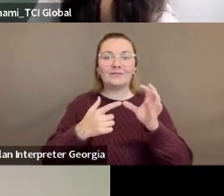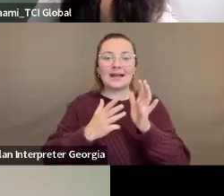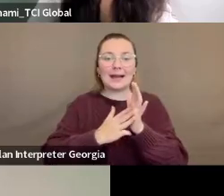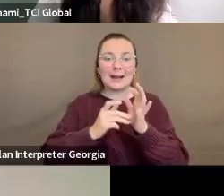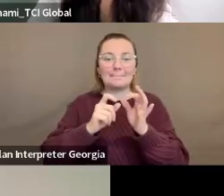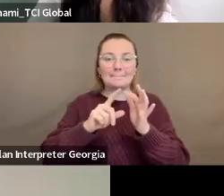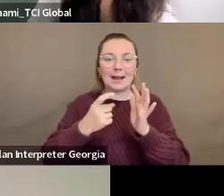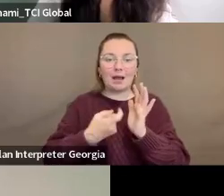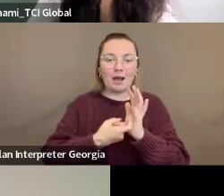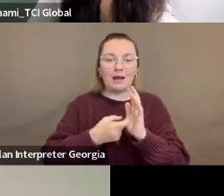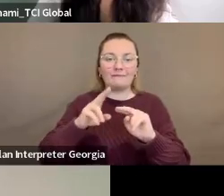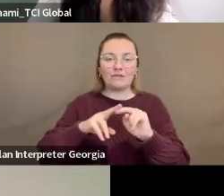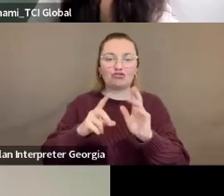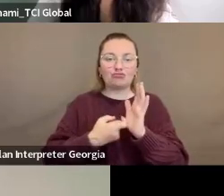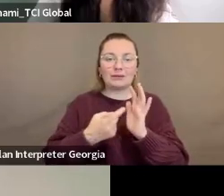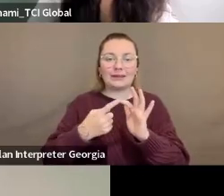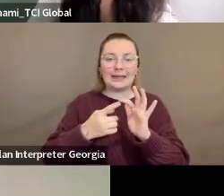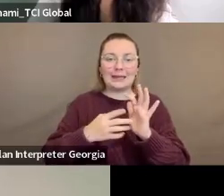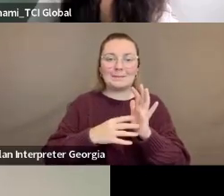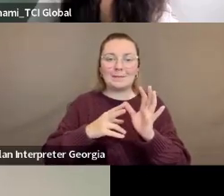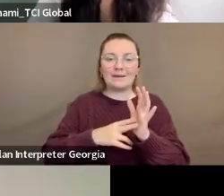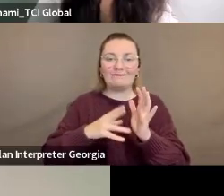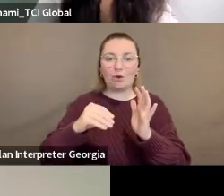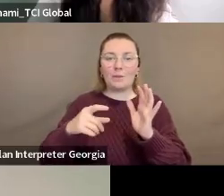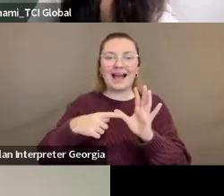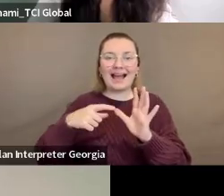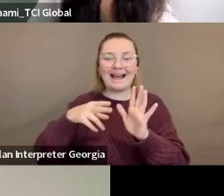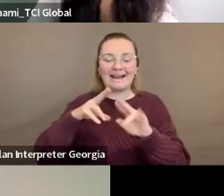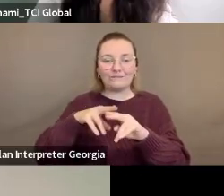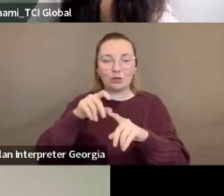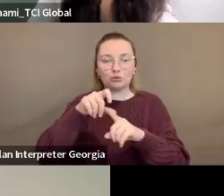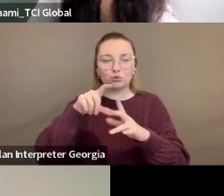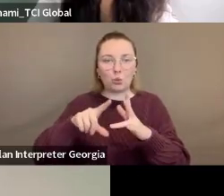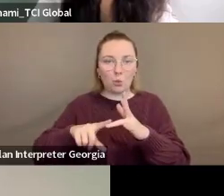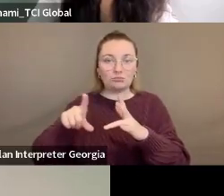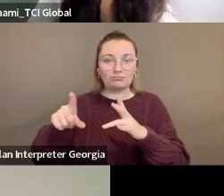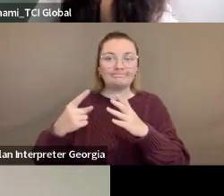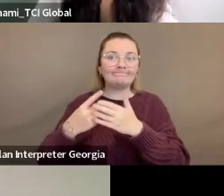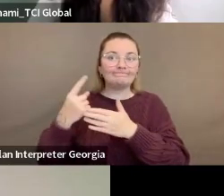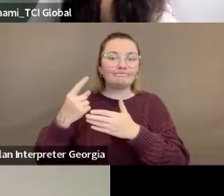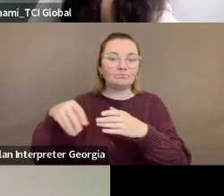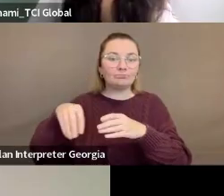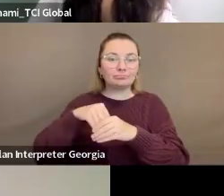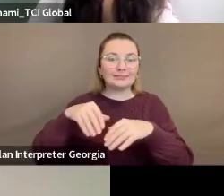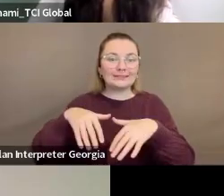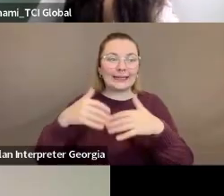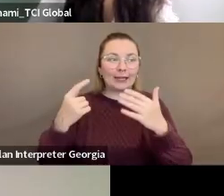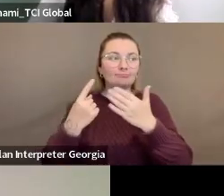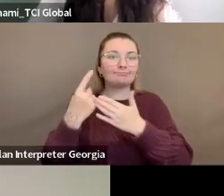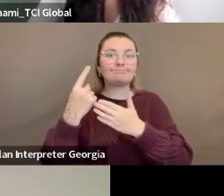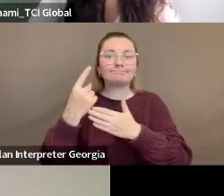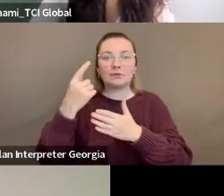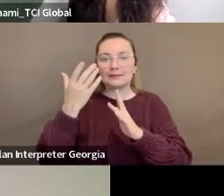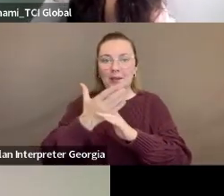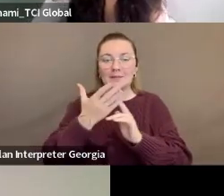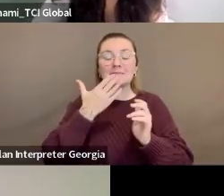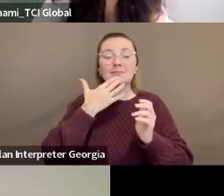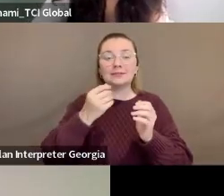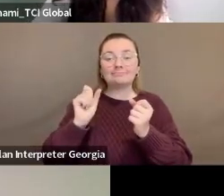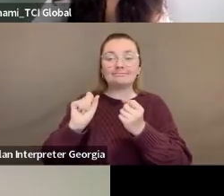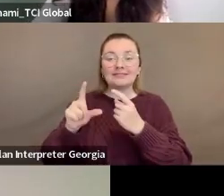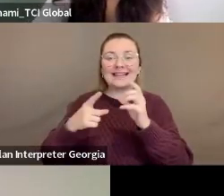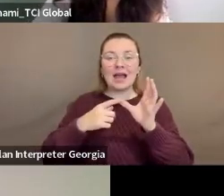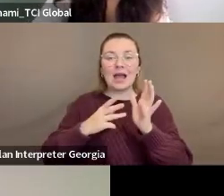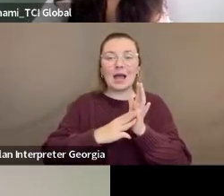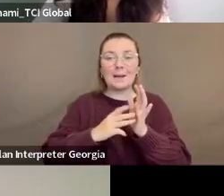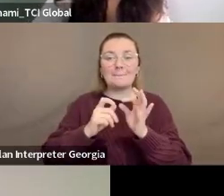from AFDO is online to handle any accessibility issues that may arise during the event. Please message Amber in the